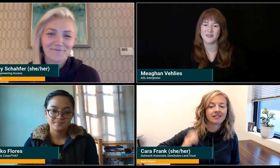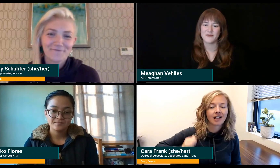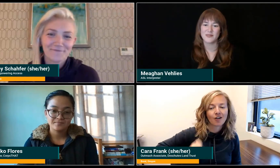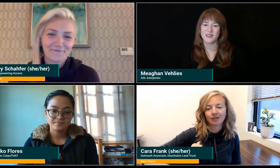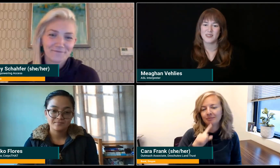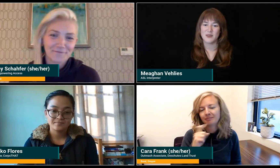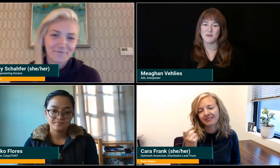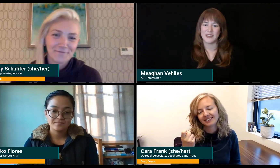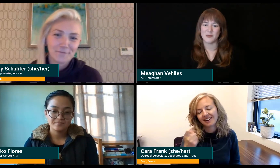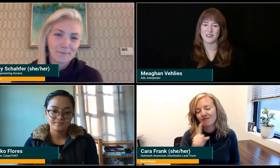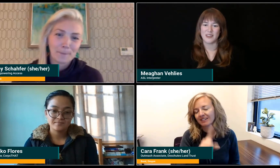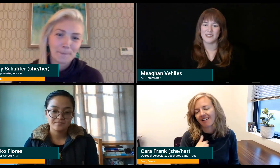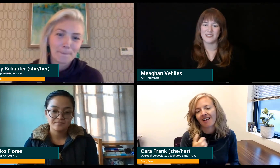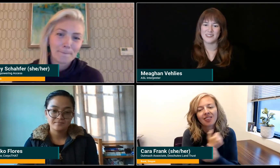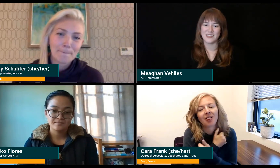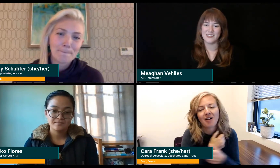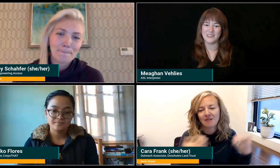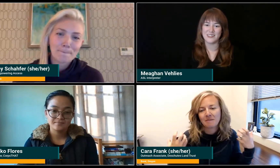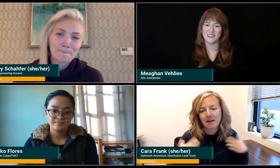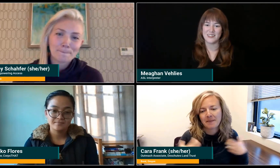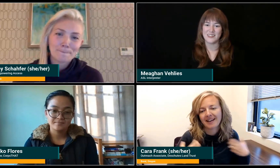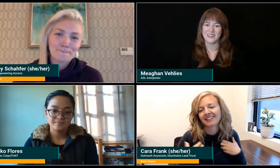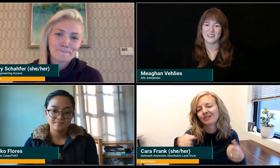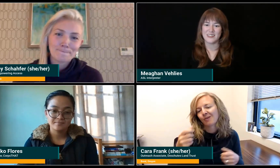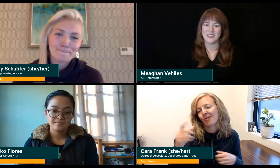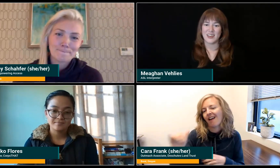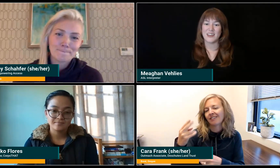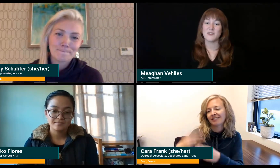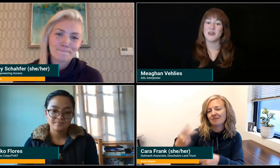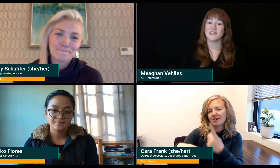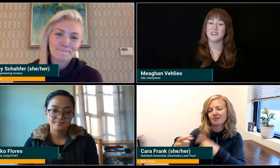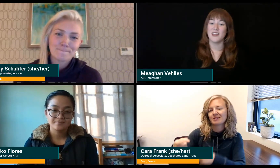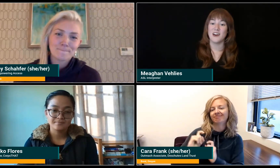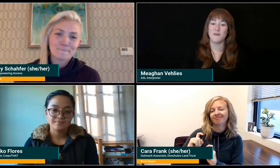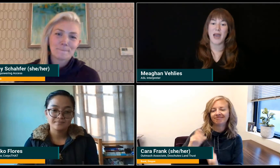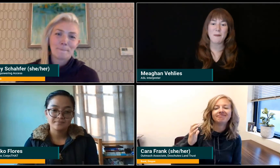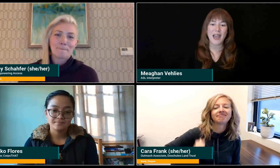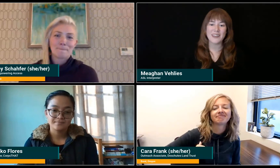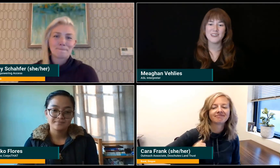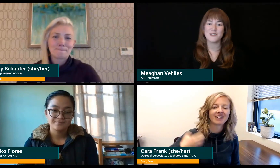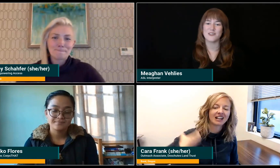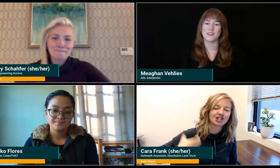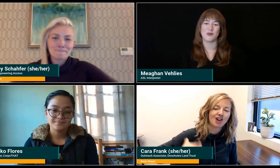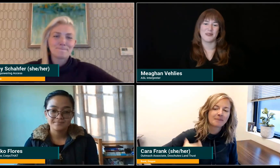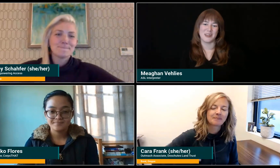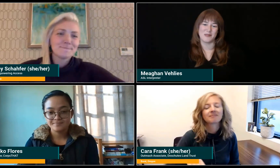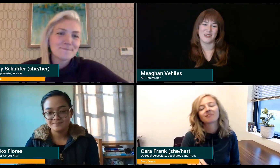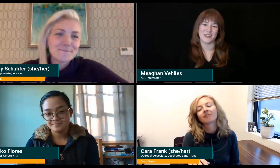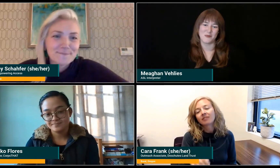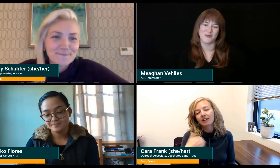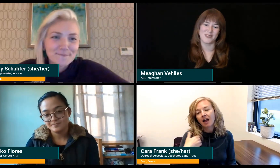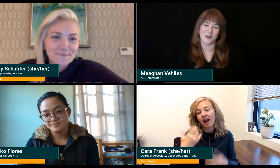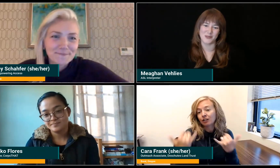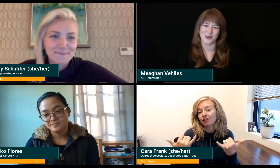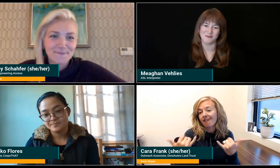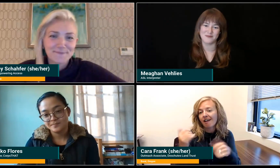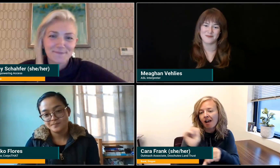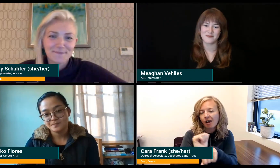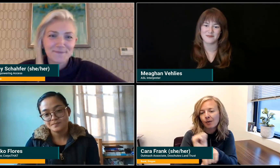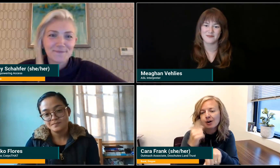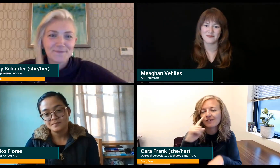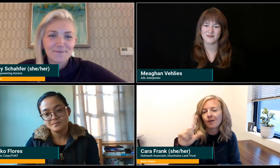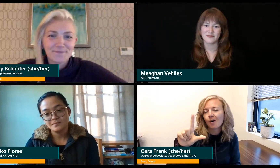Frank. My name sign is this. It's because I love backpacking, so that's where my name sign comes